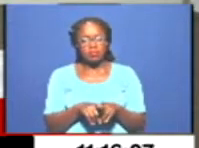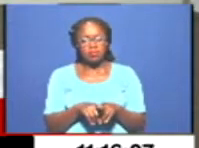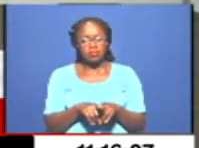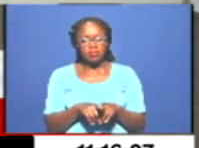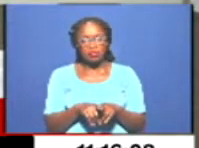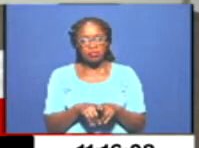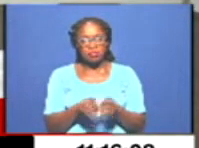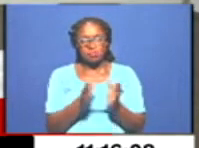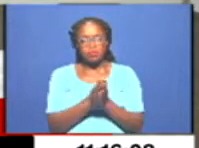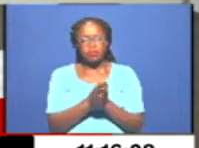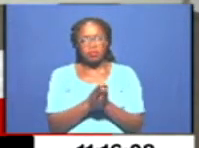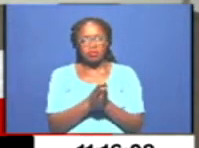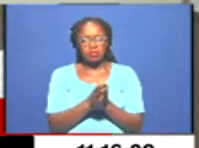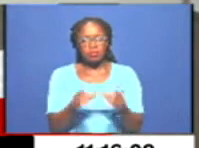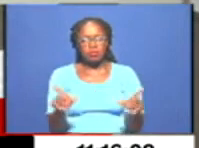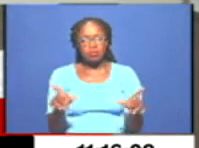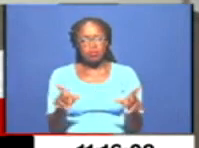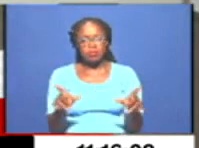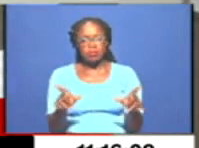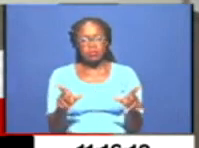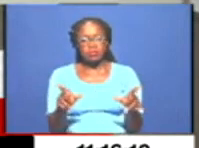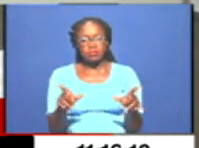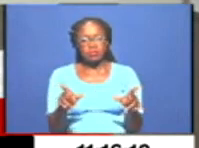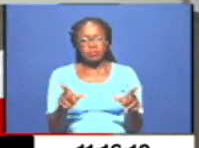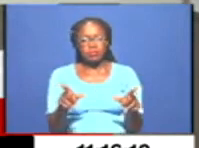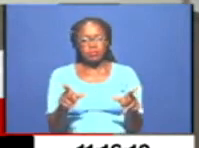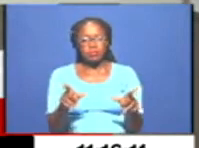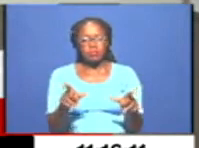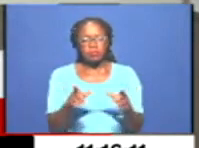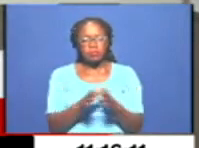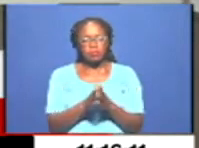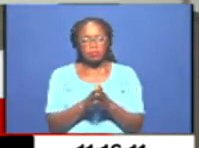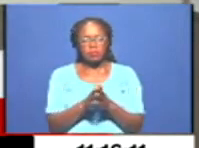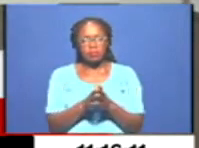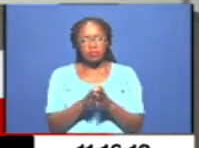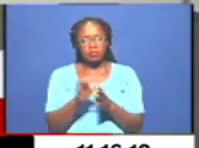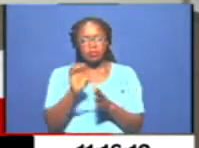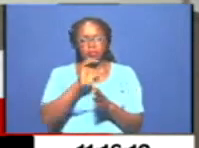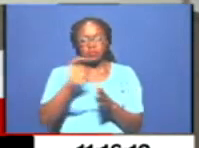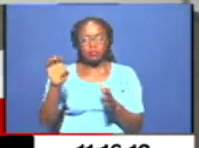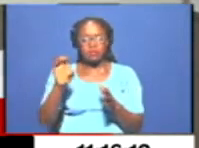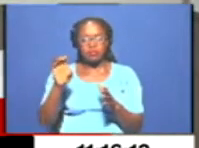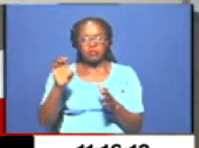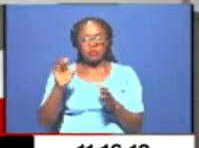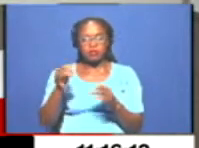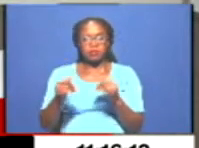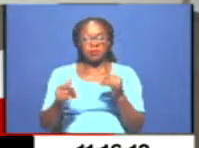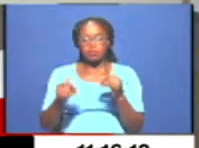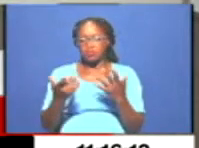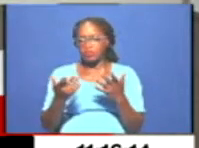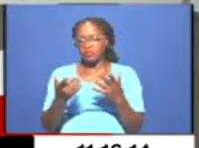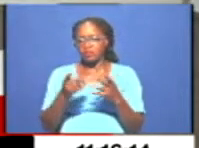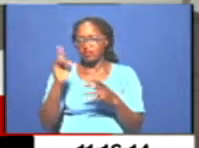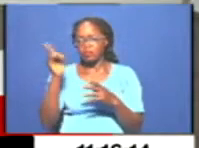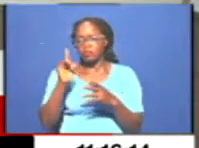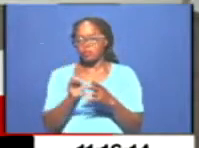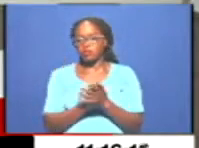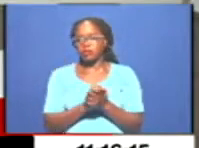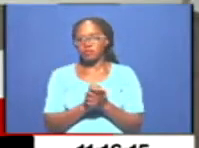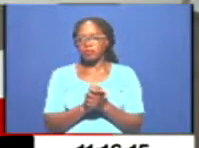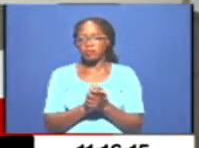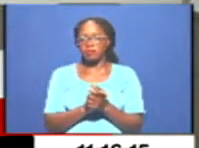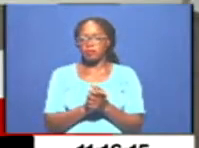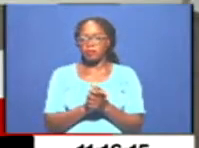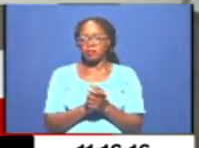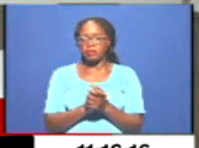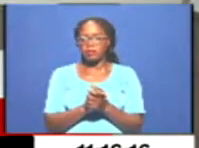there is lands, the eastern end of Nairobi, that are not got, and a center is being put up. Tell us about